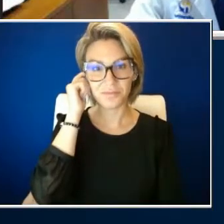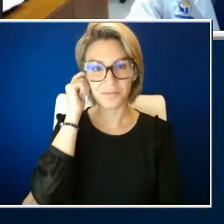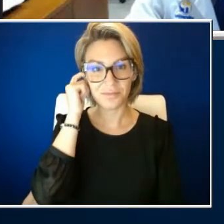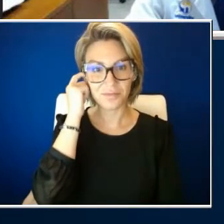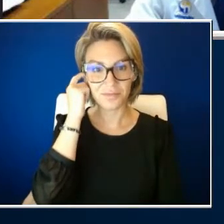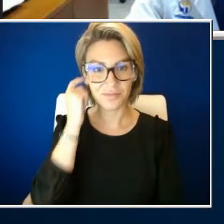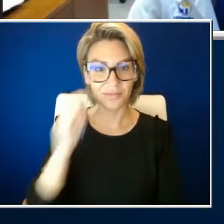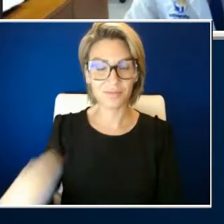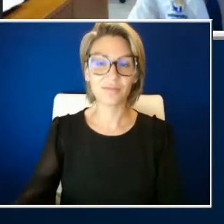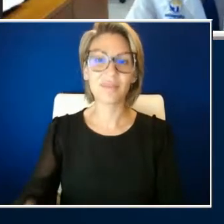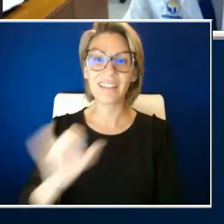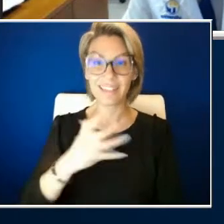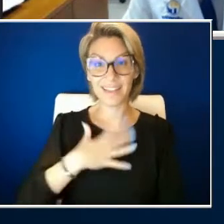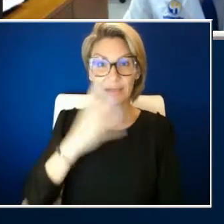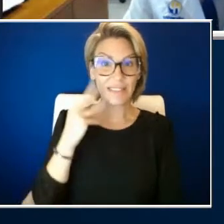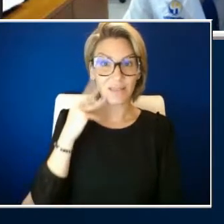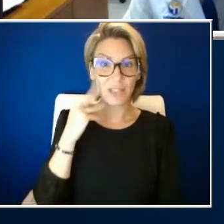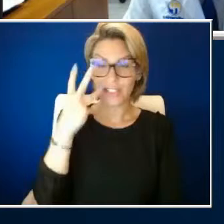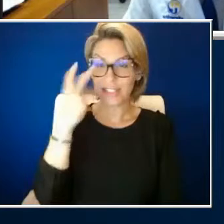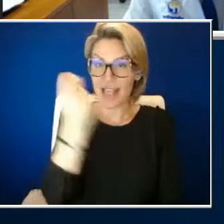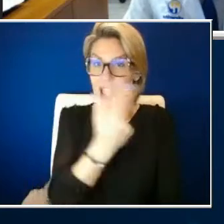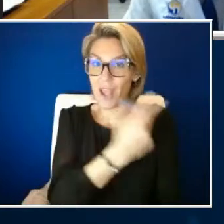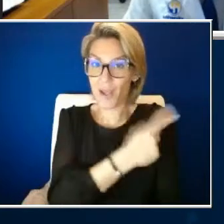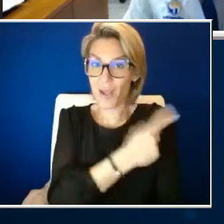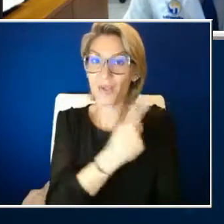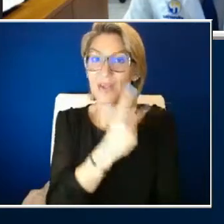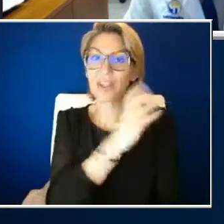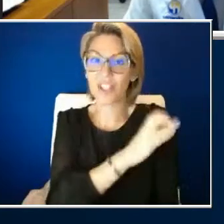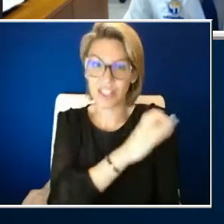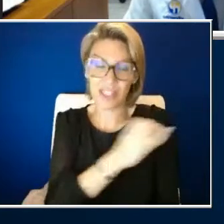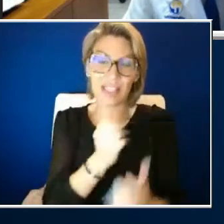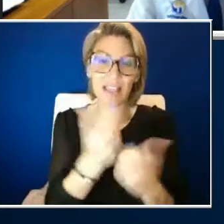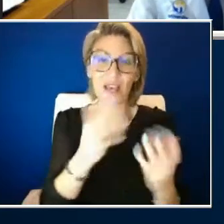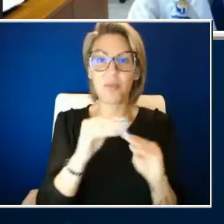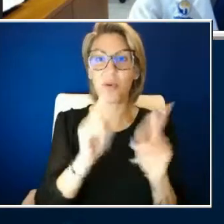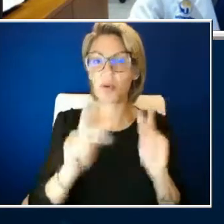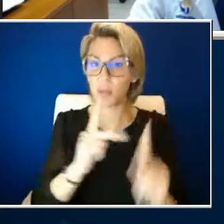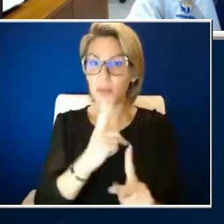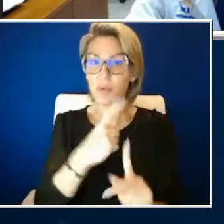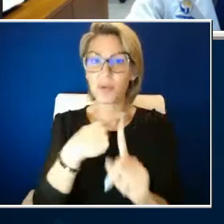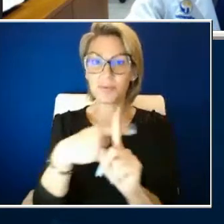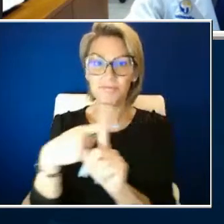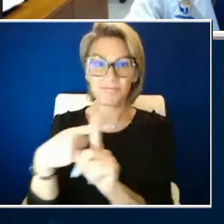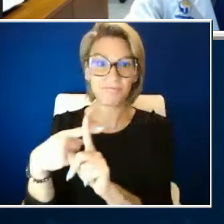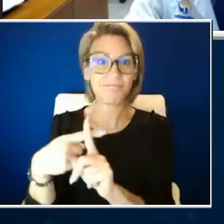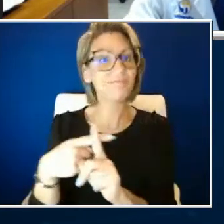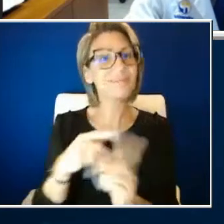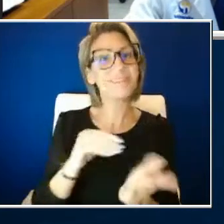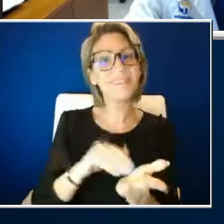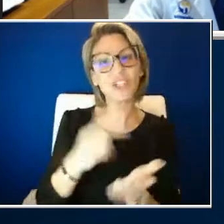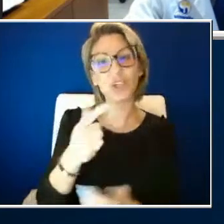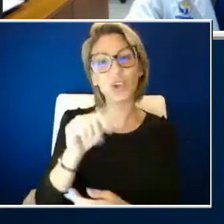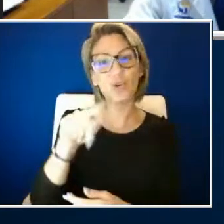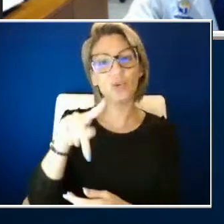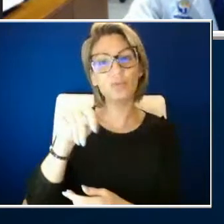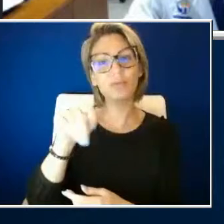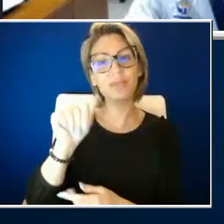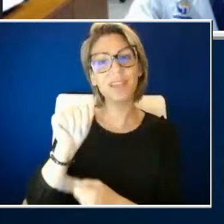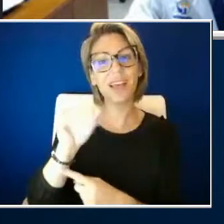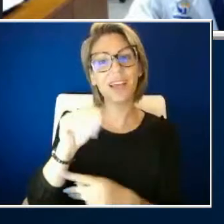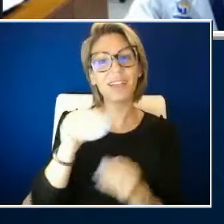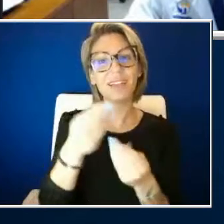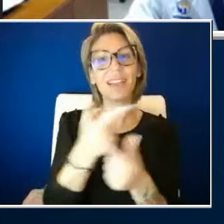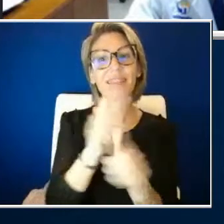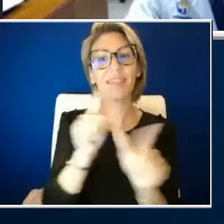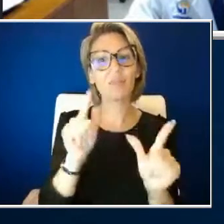my experience in my outpatient clinic. I've had a lot more people getting positive. Mm-hmm. Dr. Chakshu Gupta, CMO Open Liberty, talk to us a little bit what things like up in